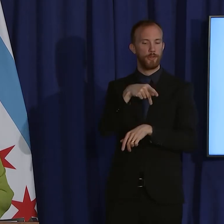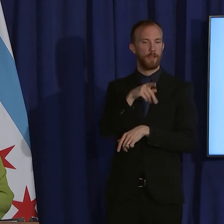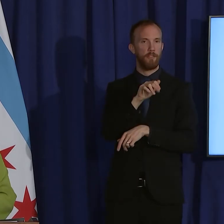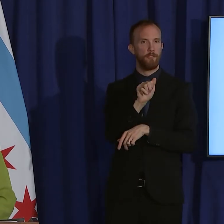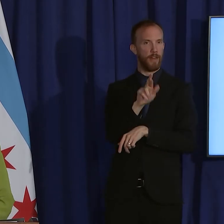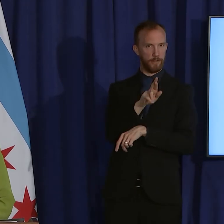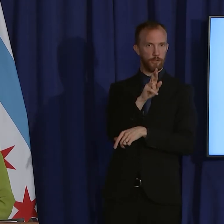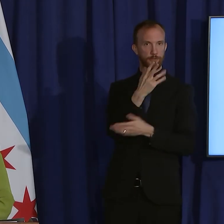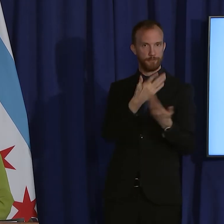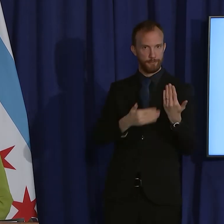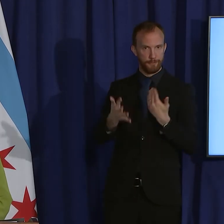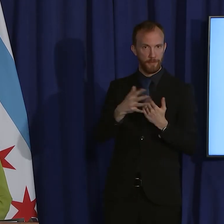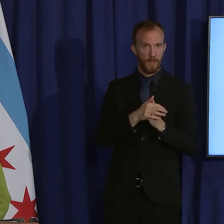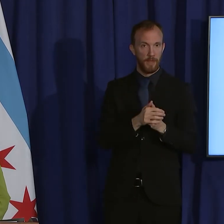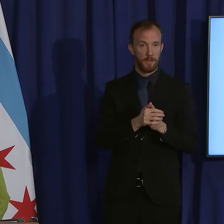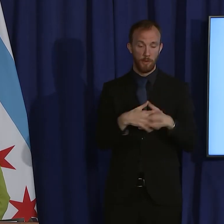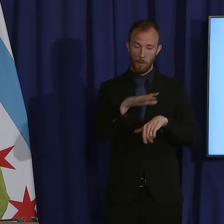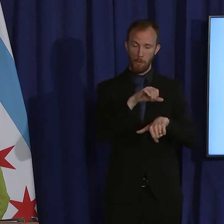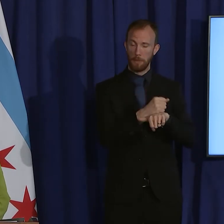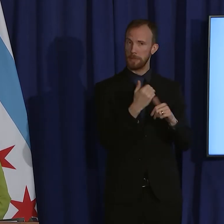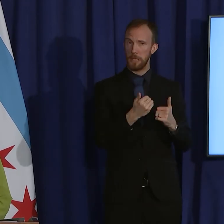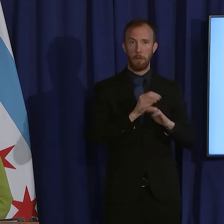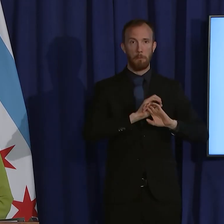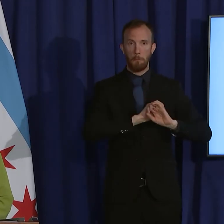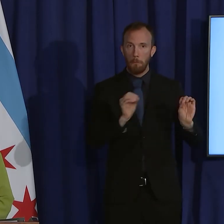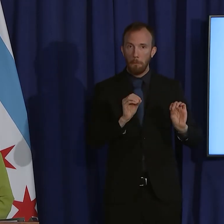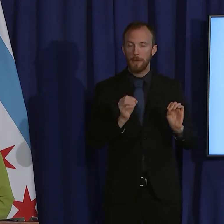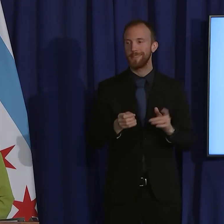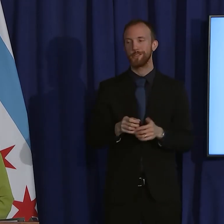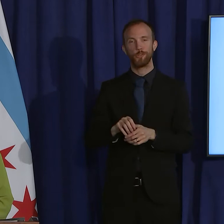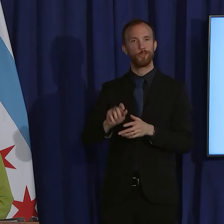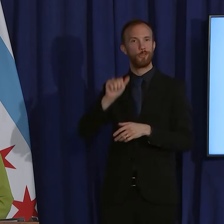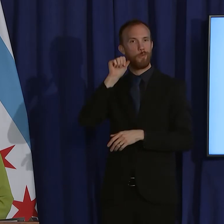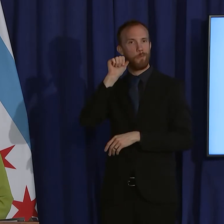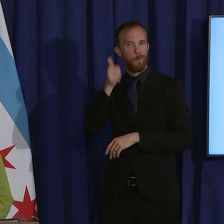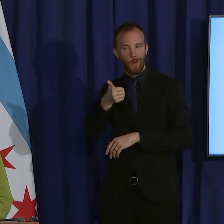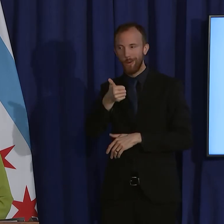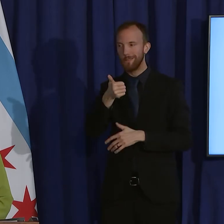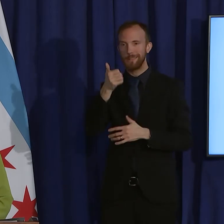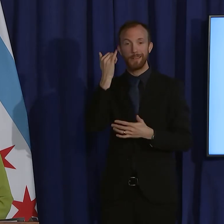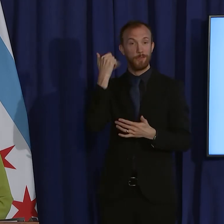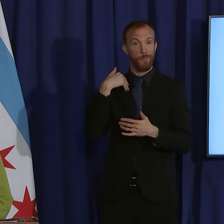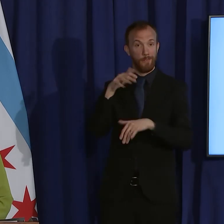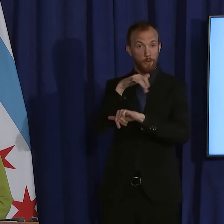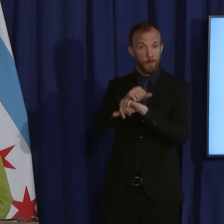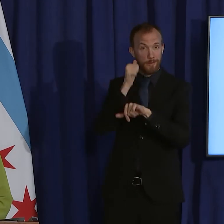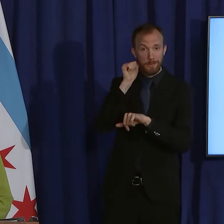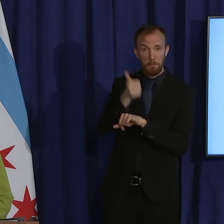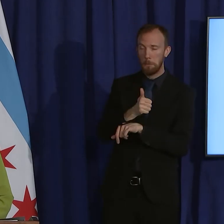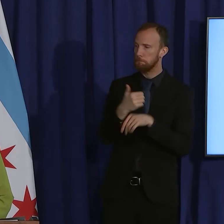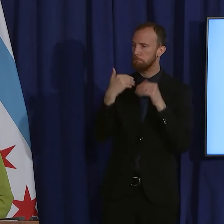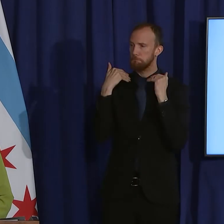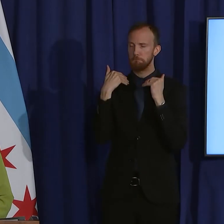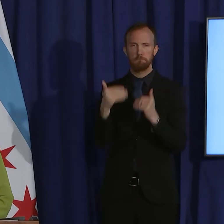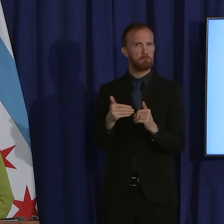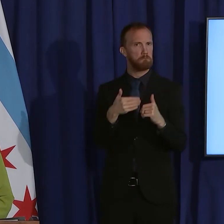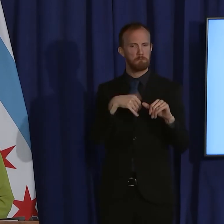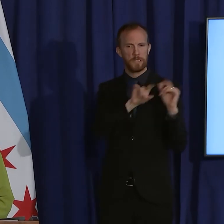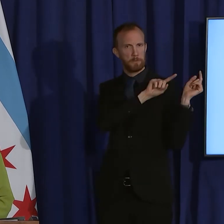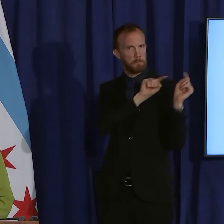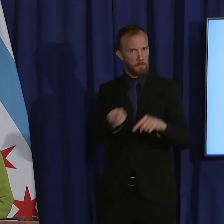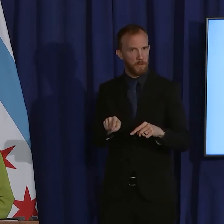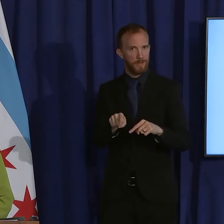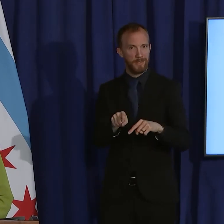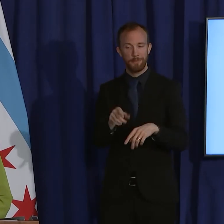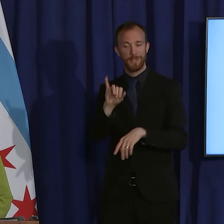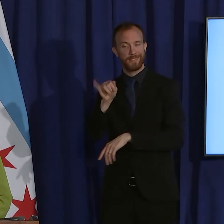we did not have appointments scheduled today, so beginning tomorrow, people will be able to keep their appointments as scheduled, but they will receive